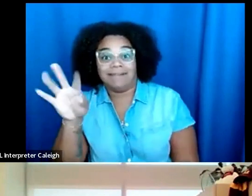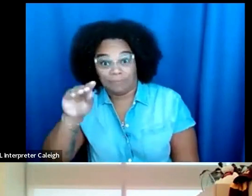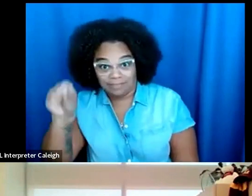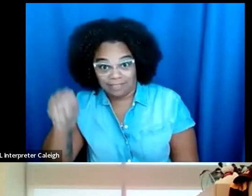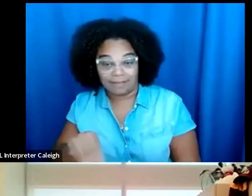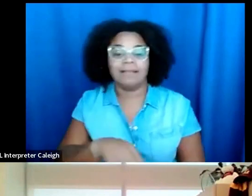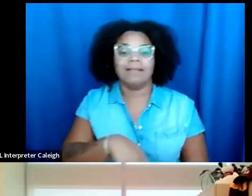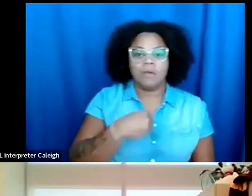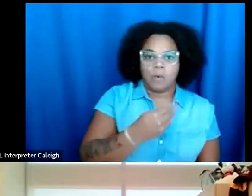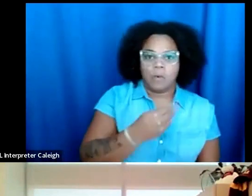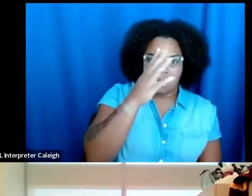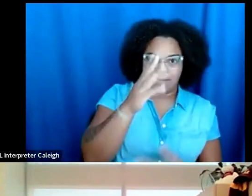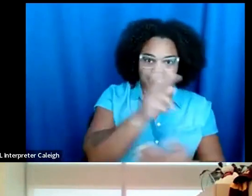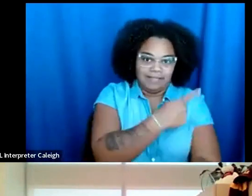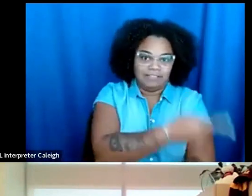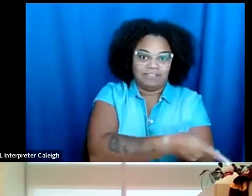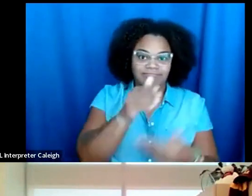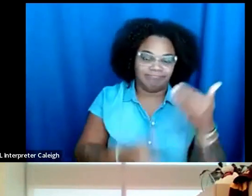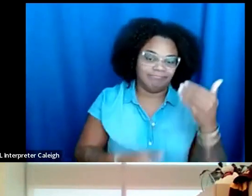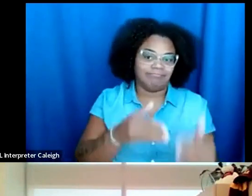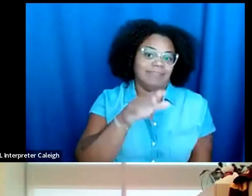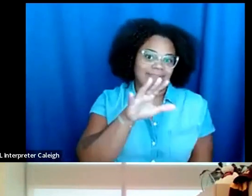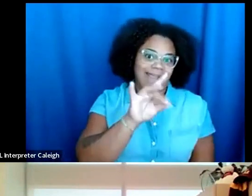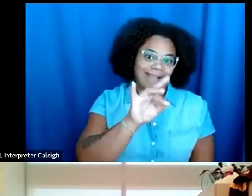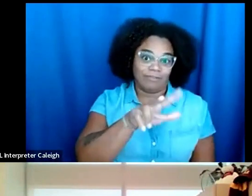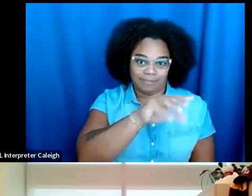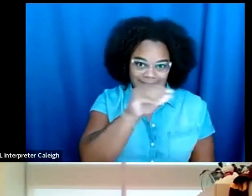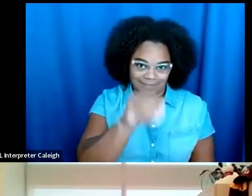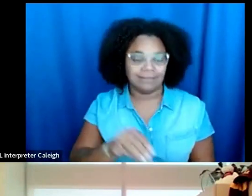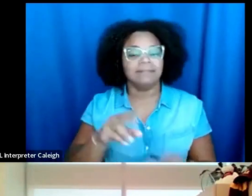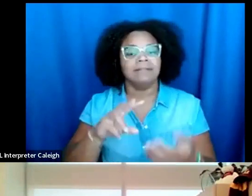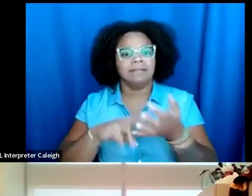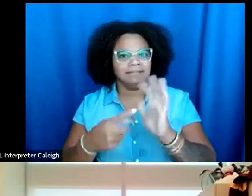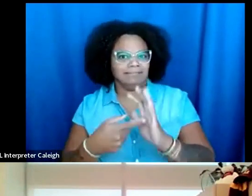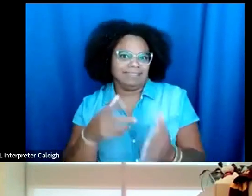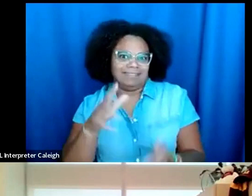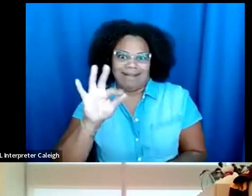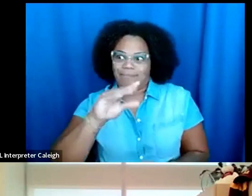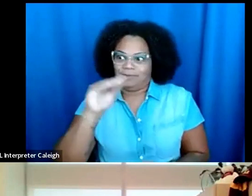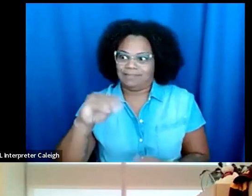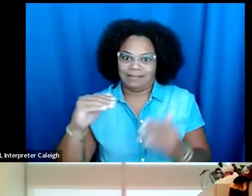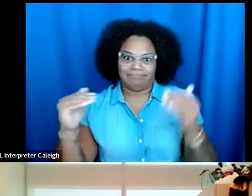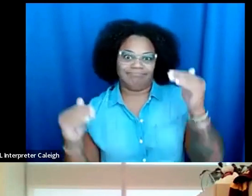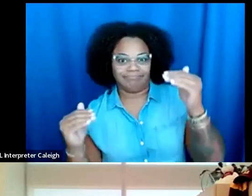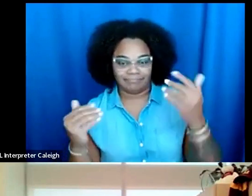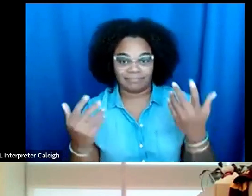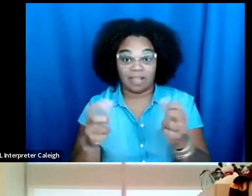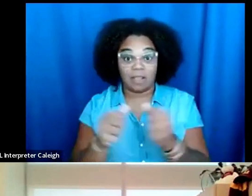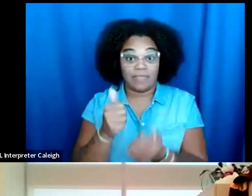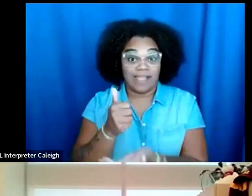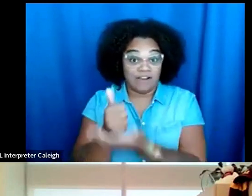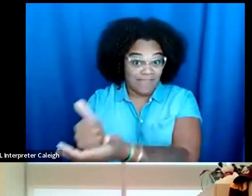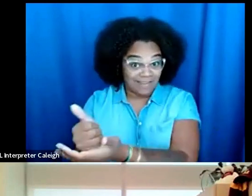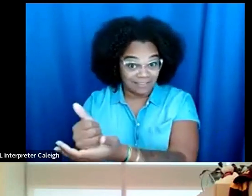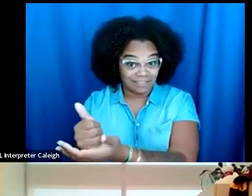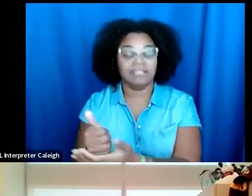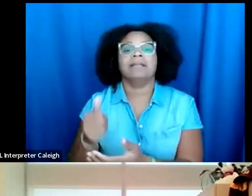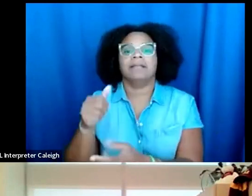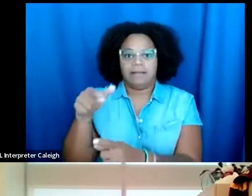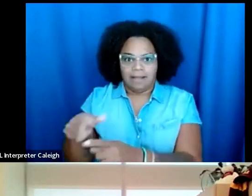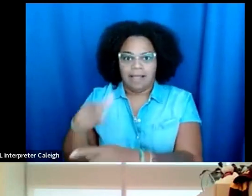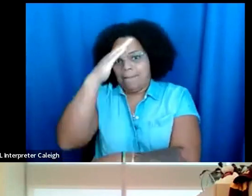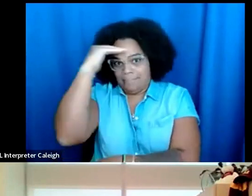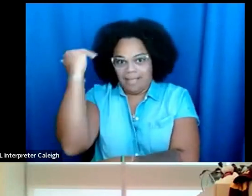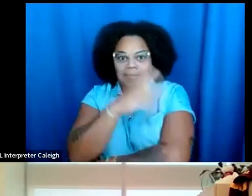So about a 9% difference. And with the intervention, Black patients completed treatment now 88% of